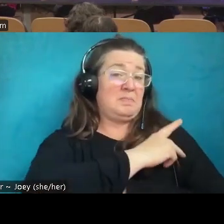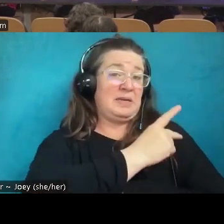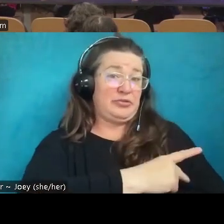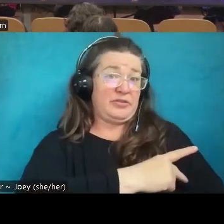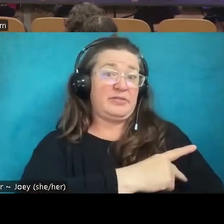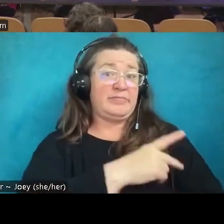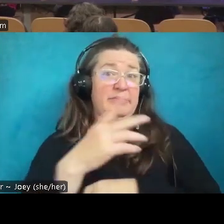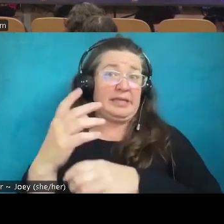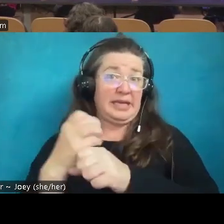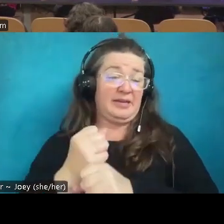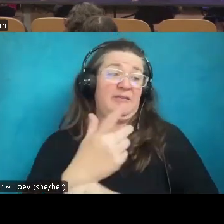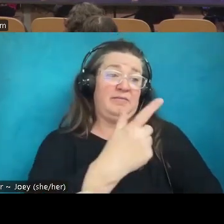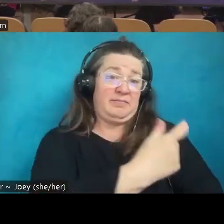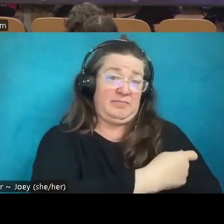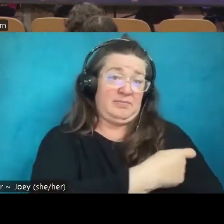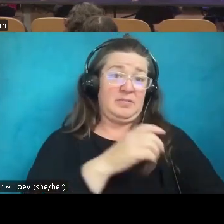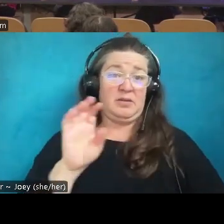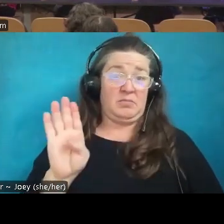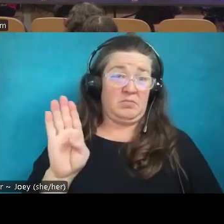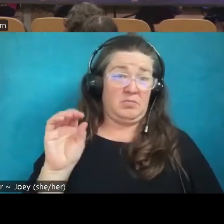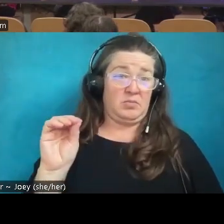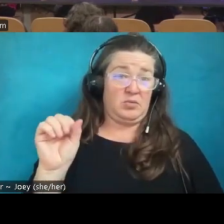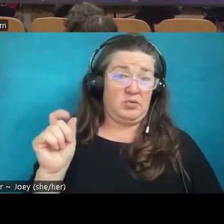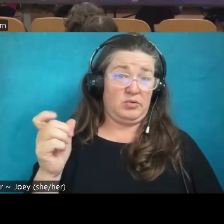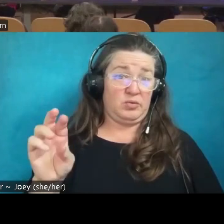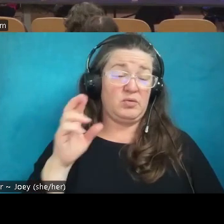it, Dr. Bender? Yeah.